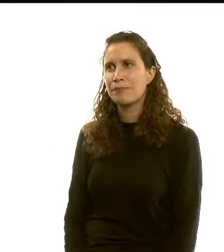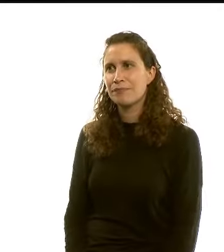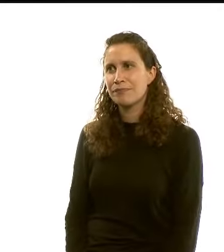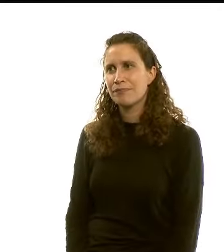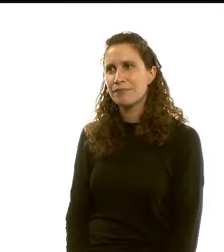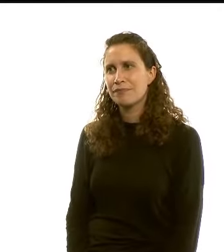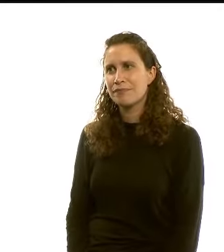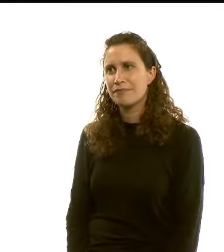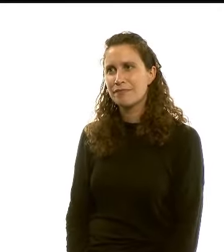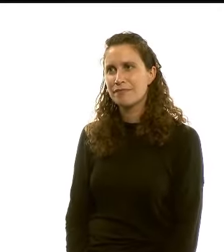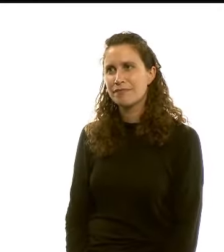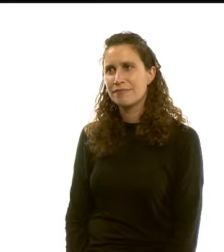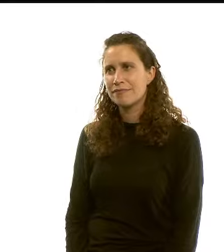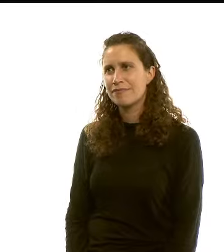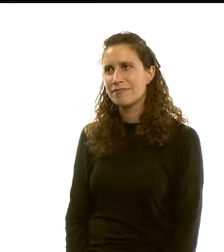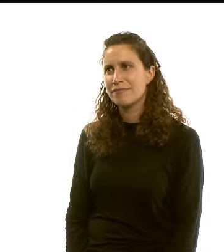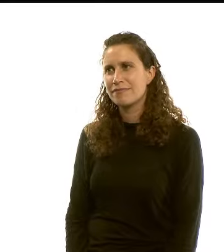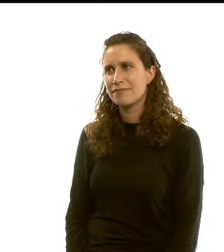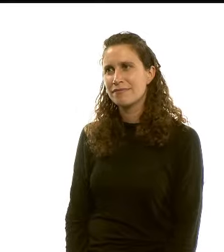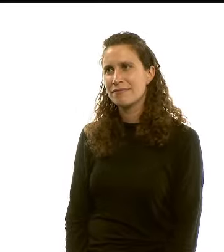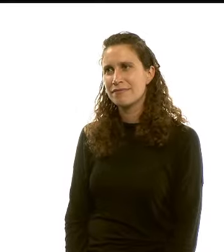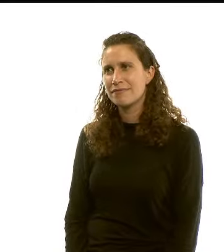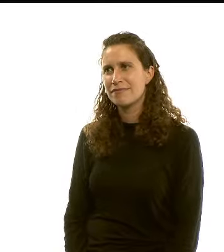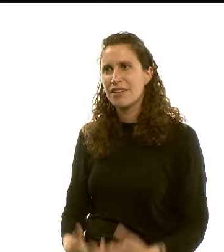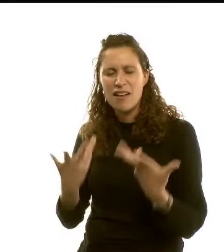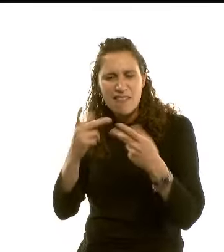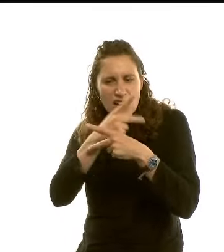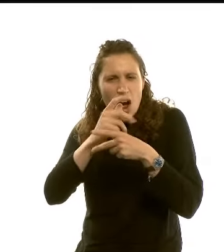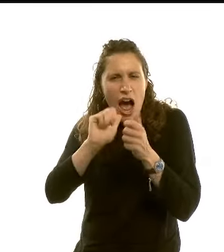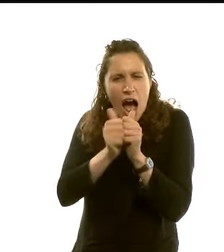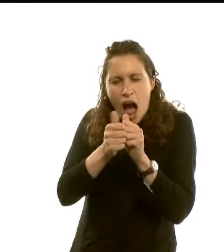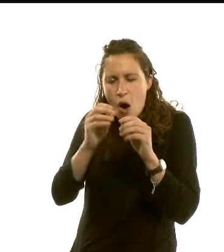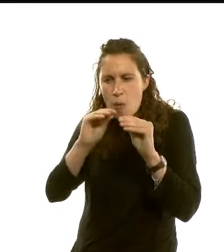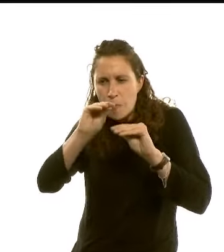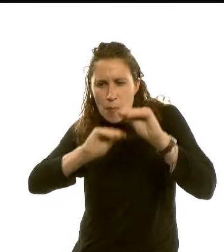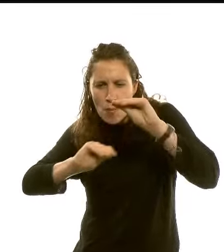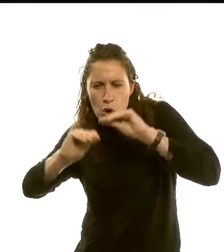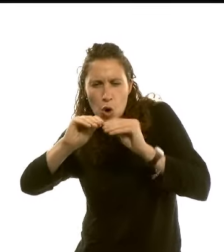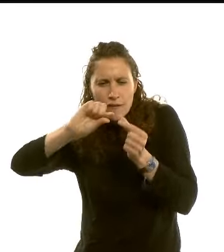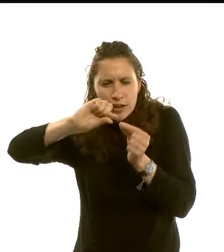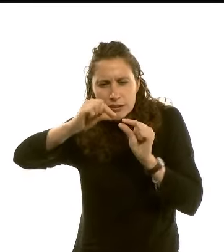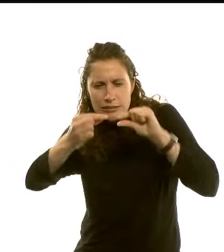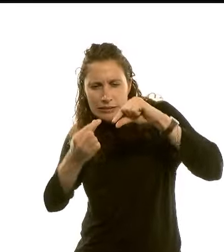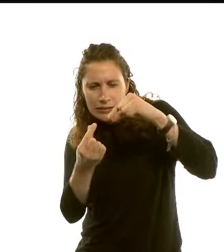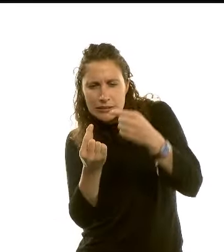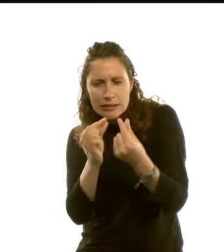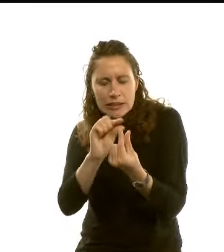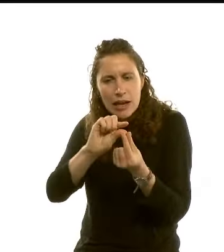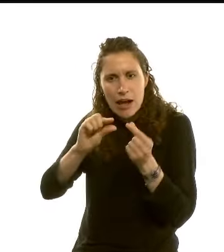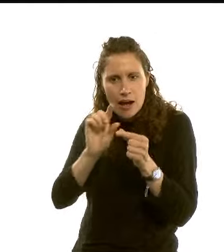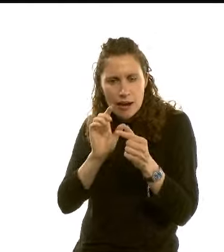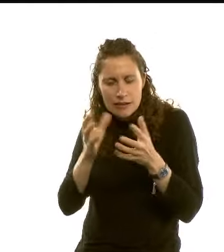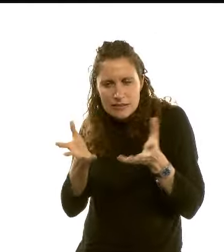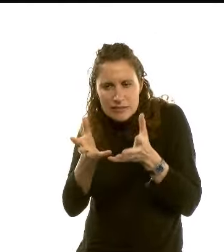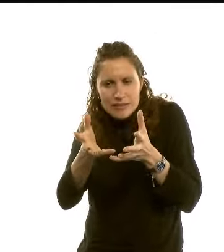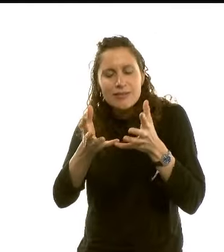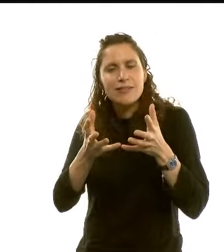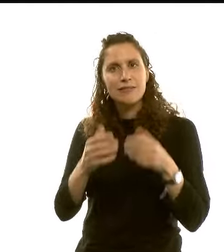See all the moving parts, figuring out how they move, and getting something to do that.